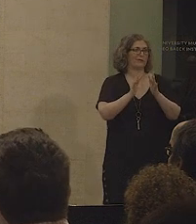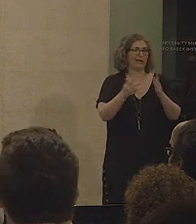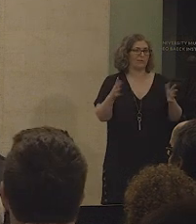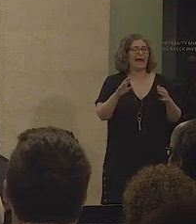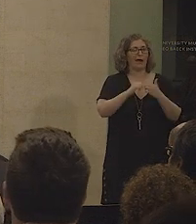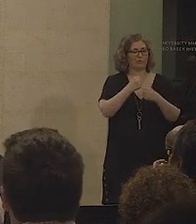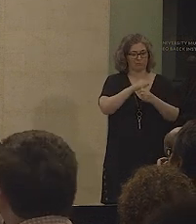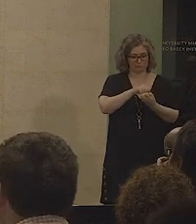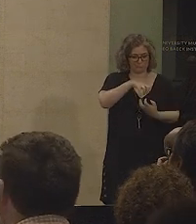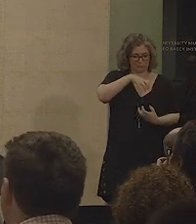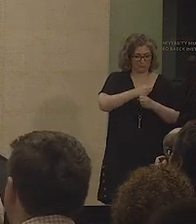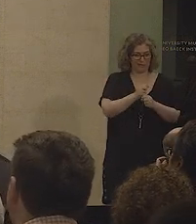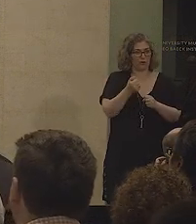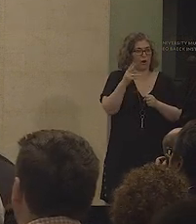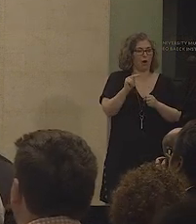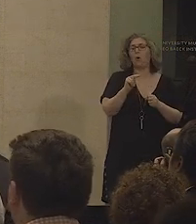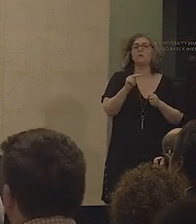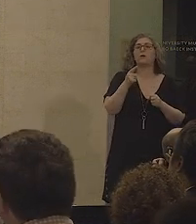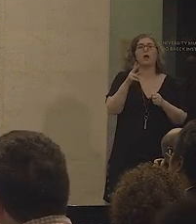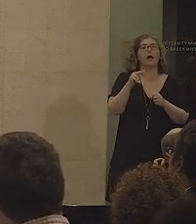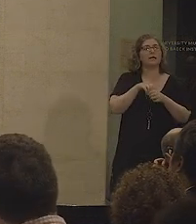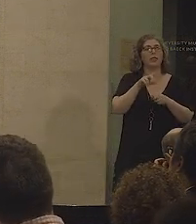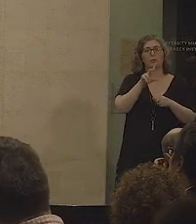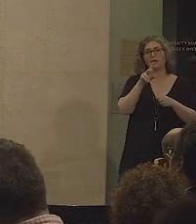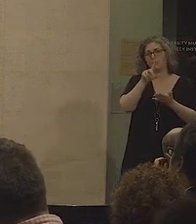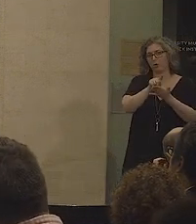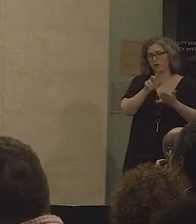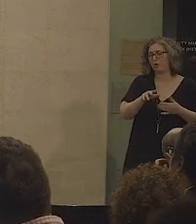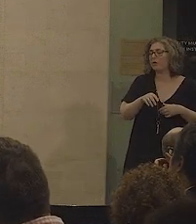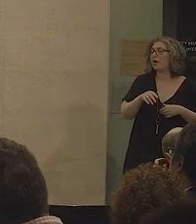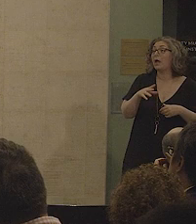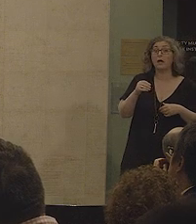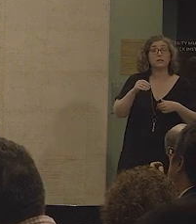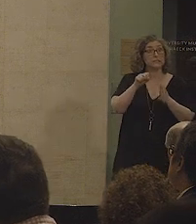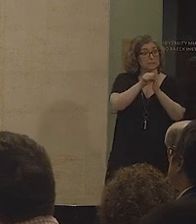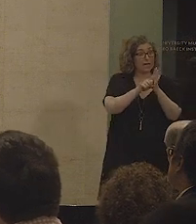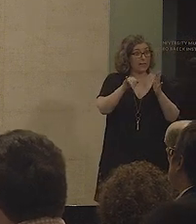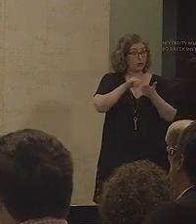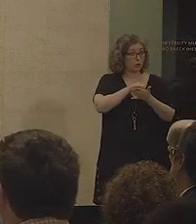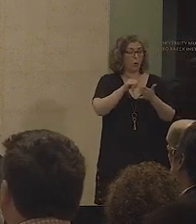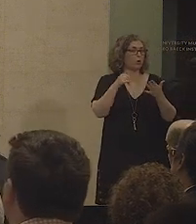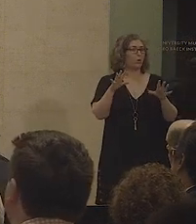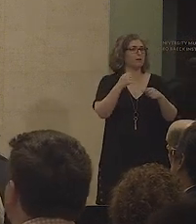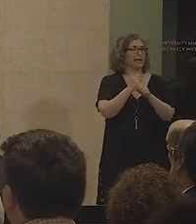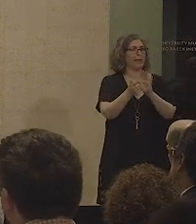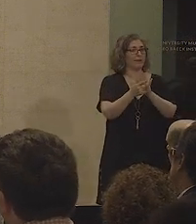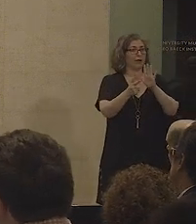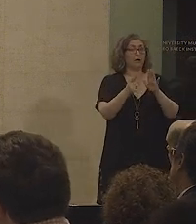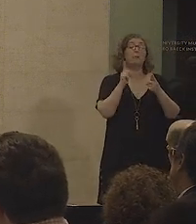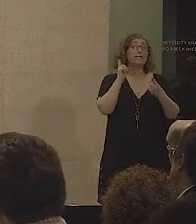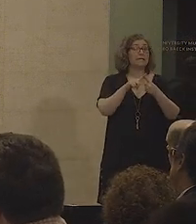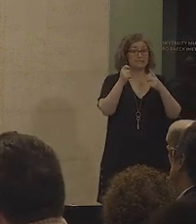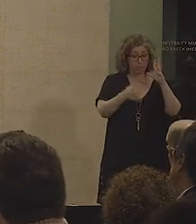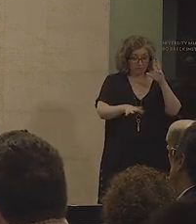And while states like New York are making it illegal to do it, until somebody gets caught with